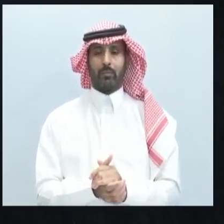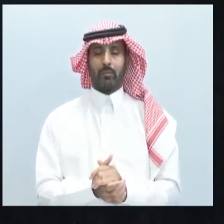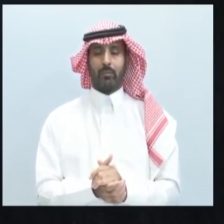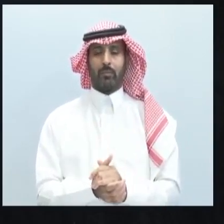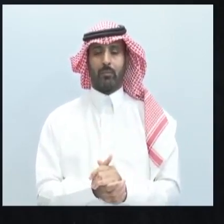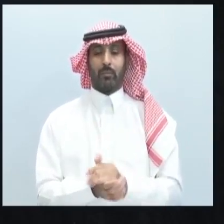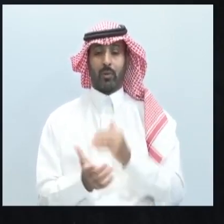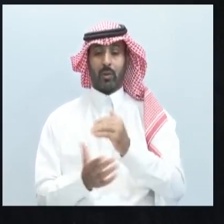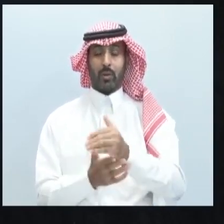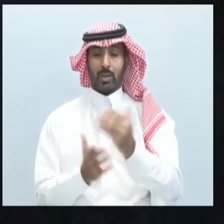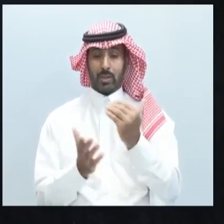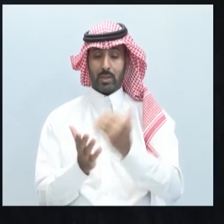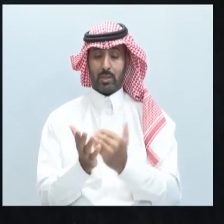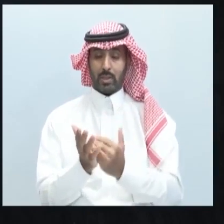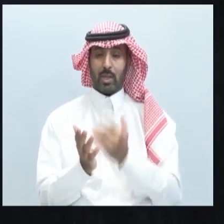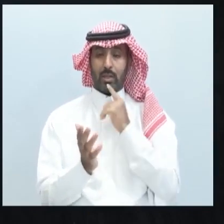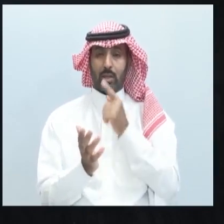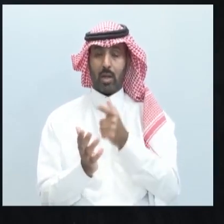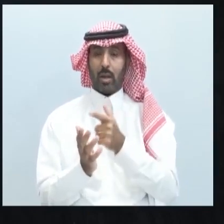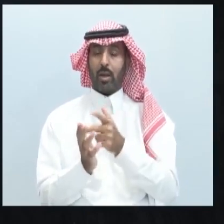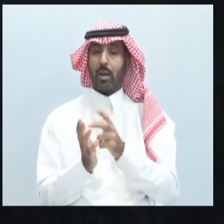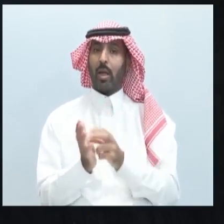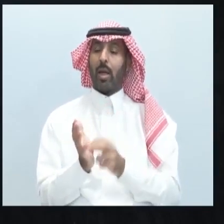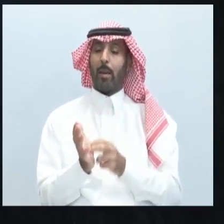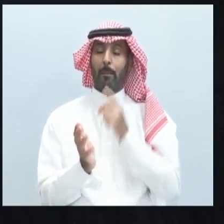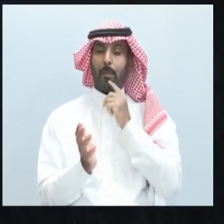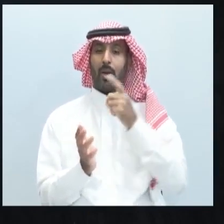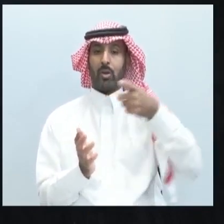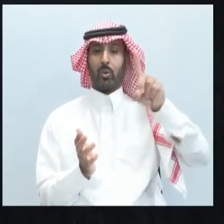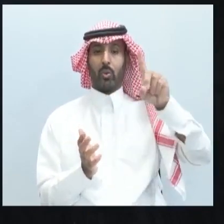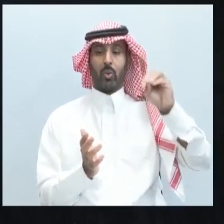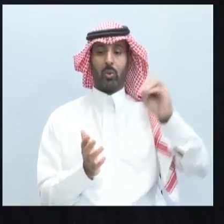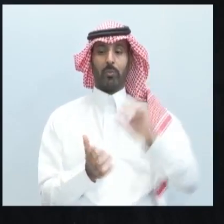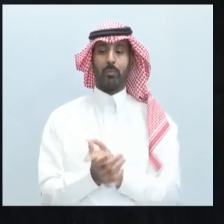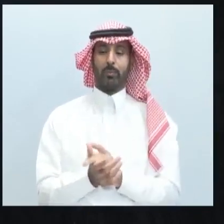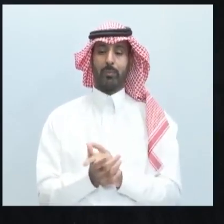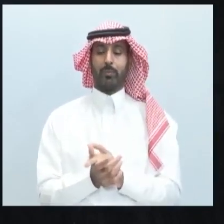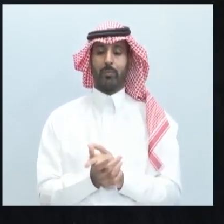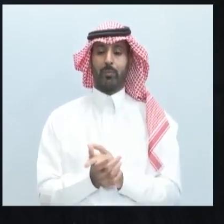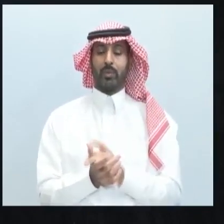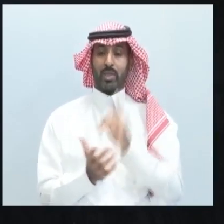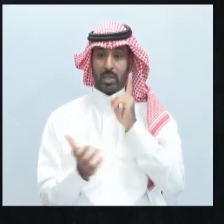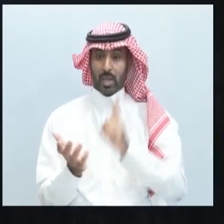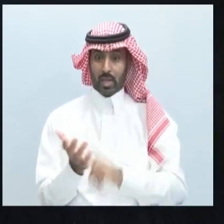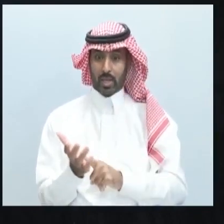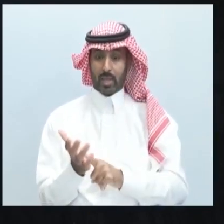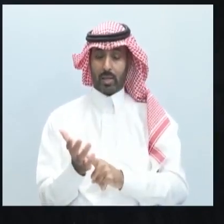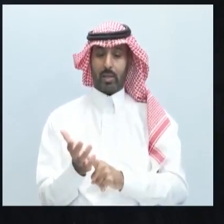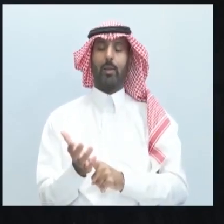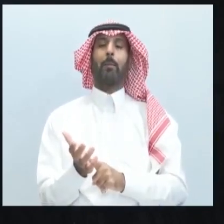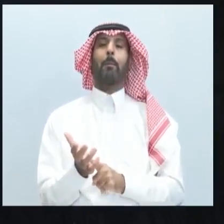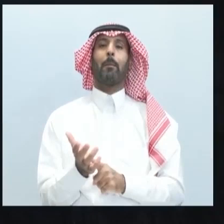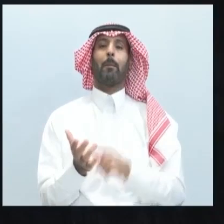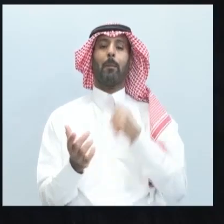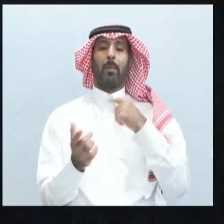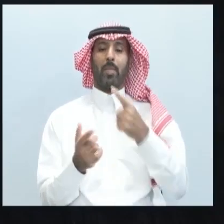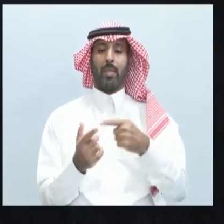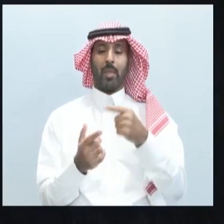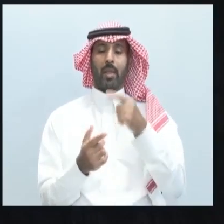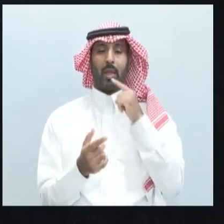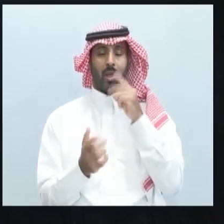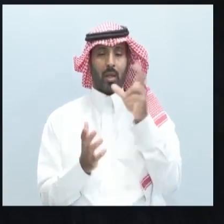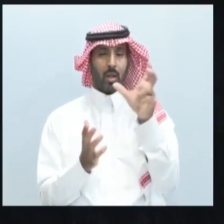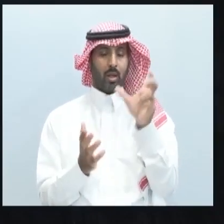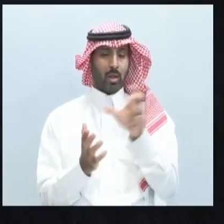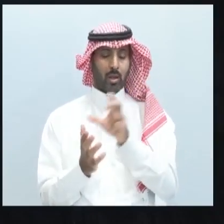The other part that I took in the grammar lesson was the emphatic do. Now, the emphatic do here, we have used it for these rules